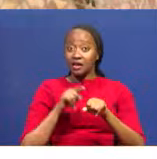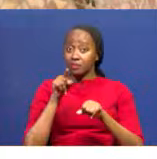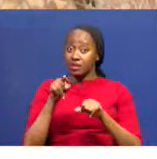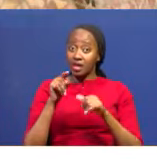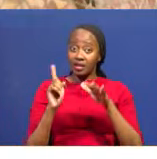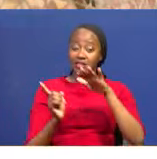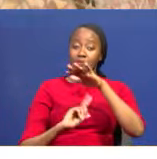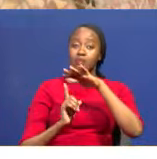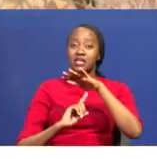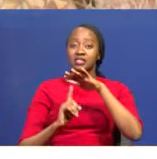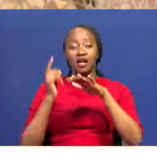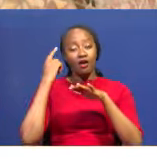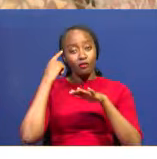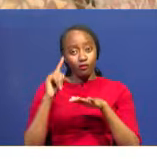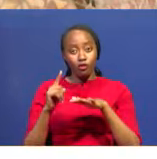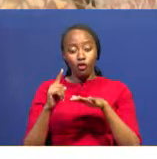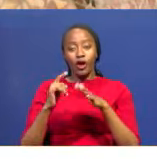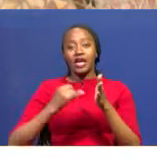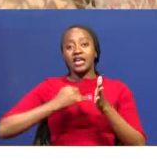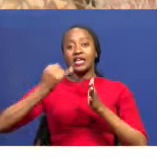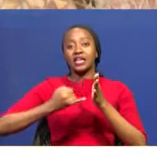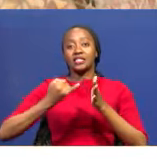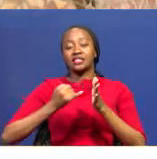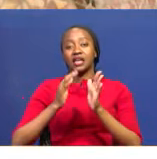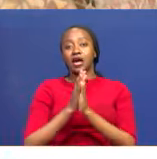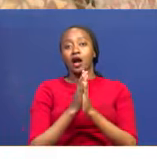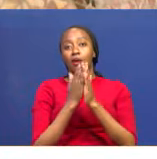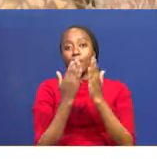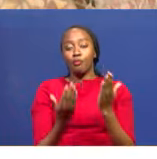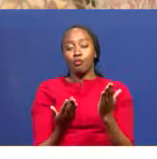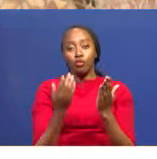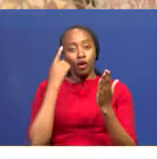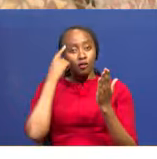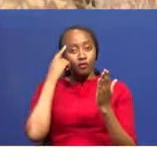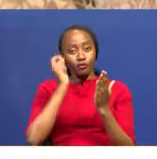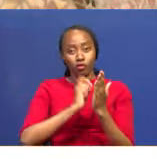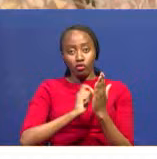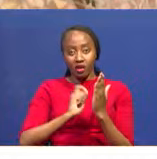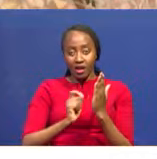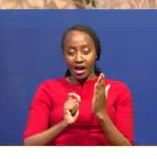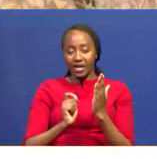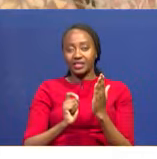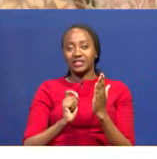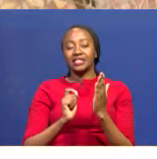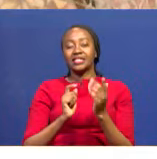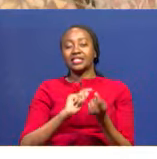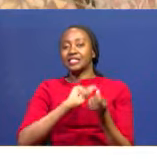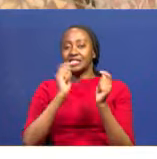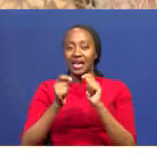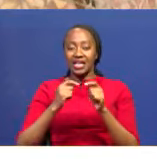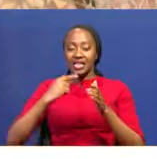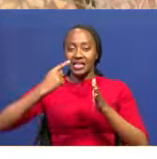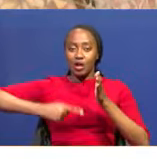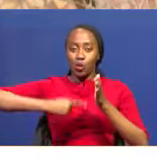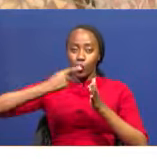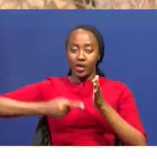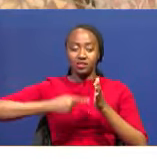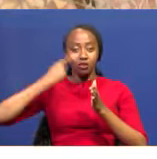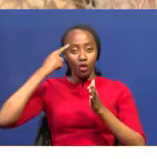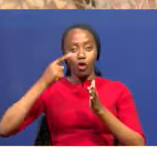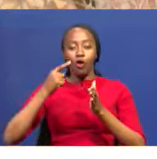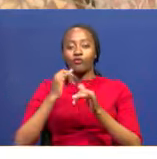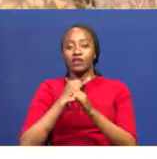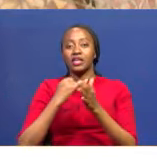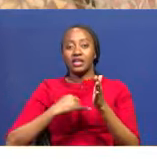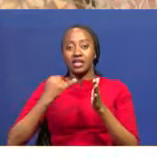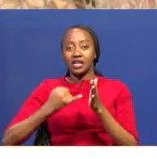Industry that he published his first book, Turning the Wheels of Industry, which had a foreword from the late